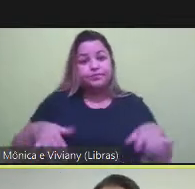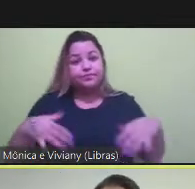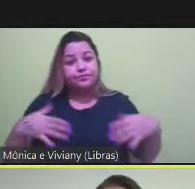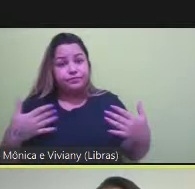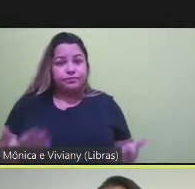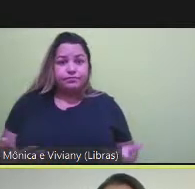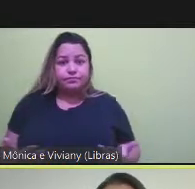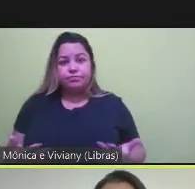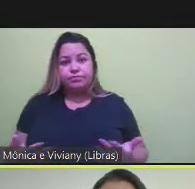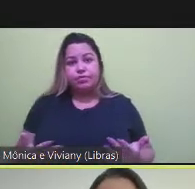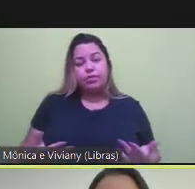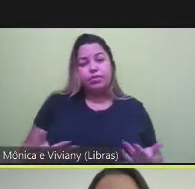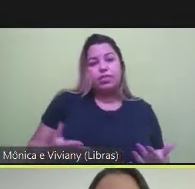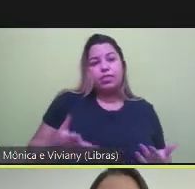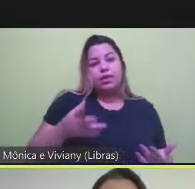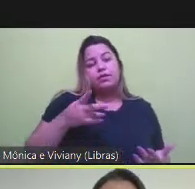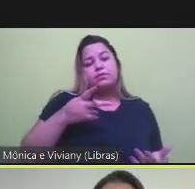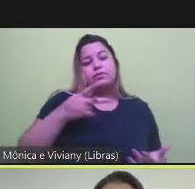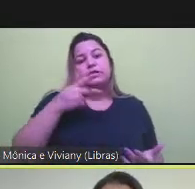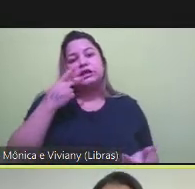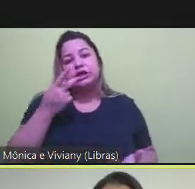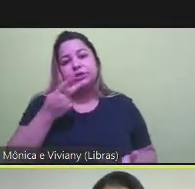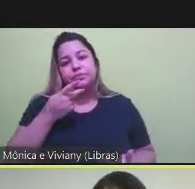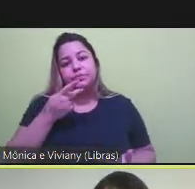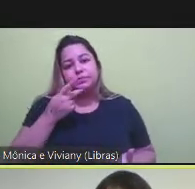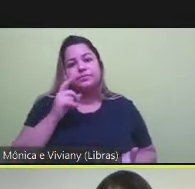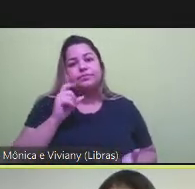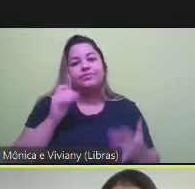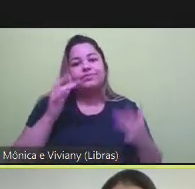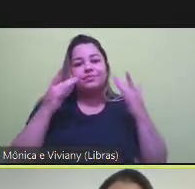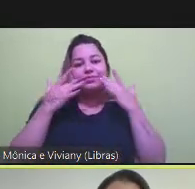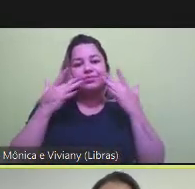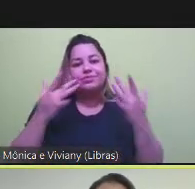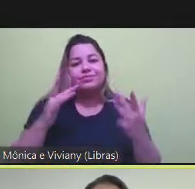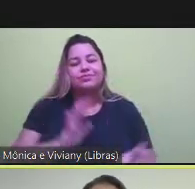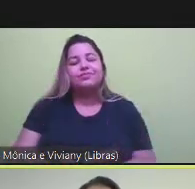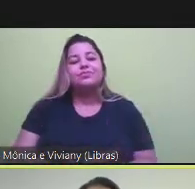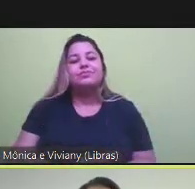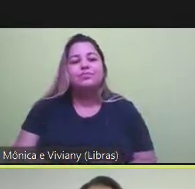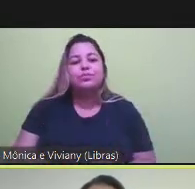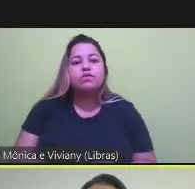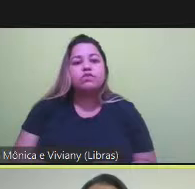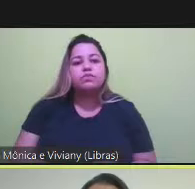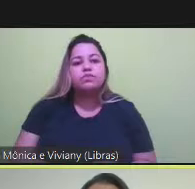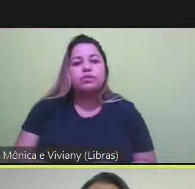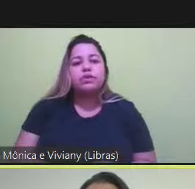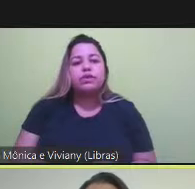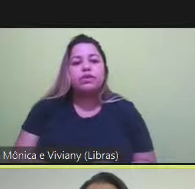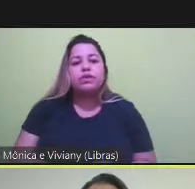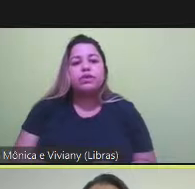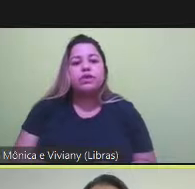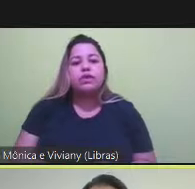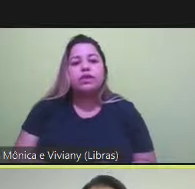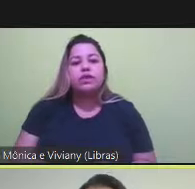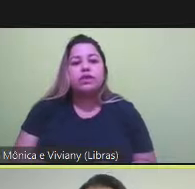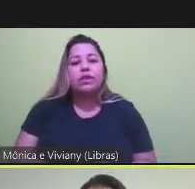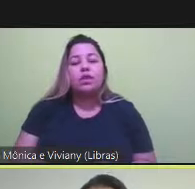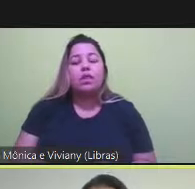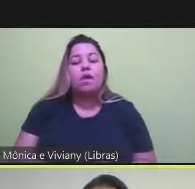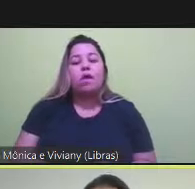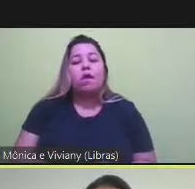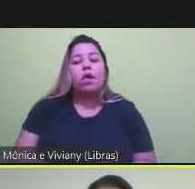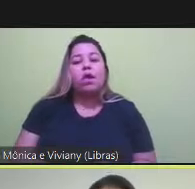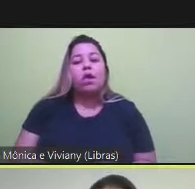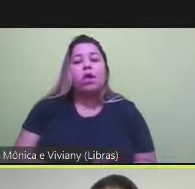Como a gente vai falar? Porque eu estava Since she's talking about her presentation was wrong, and now she's going to continue.